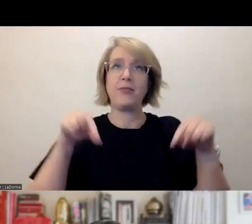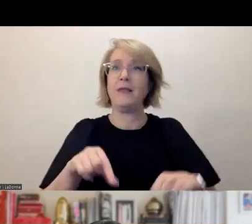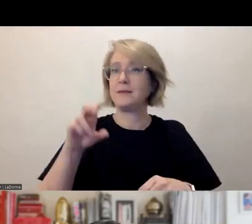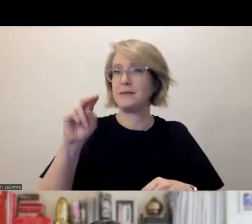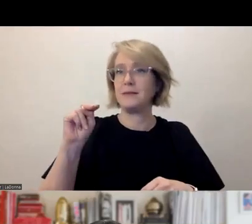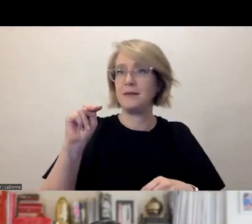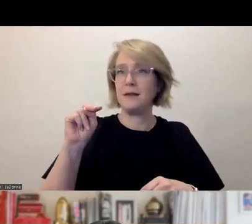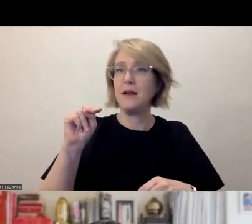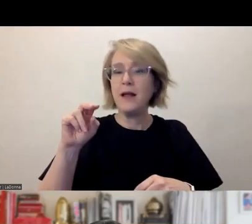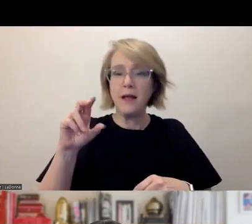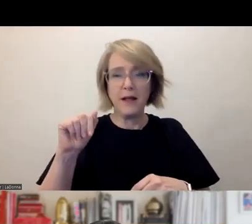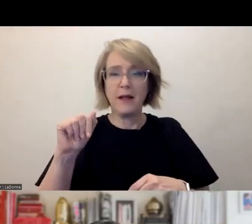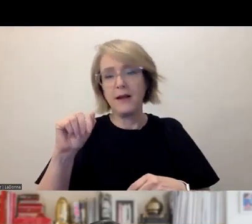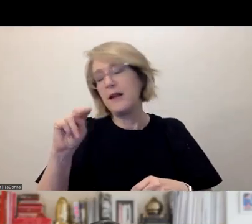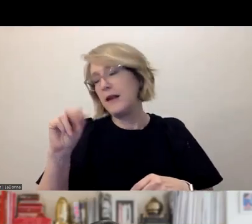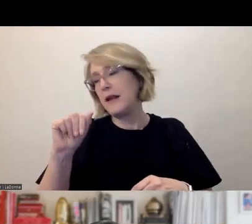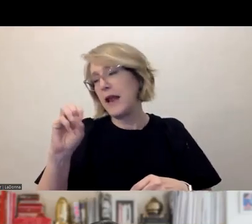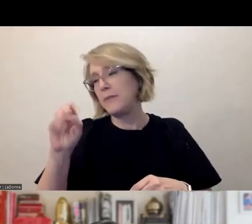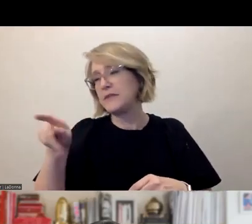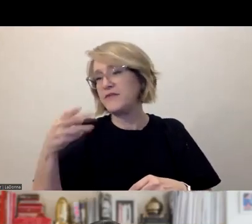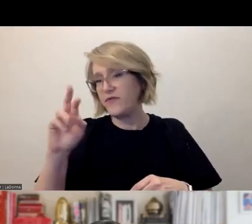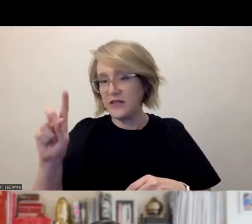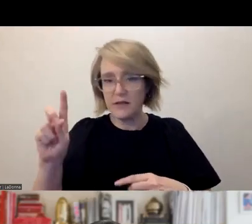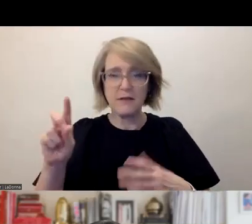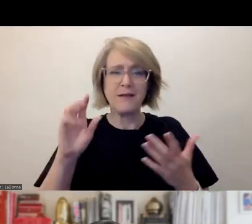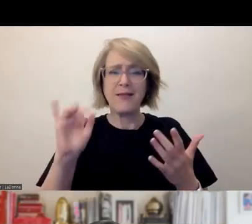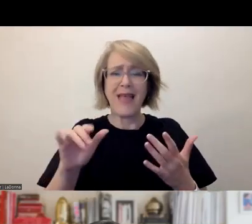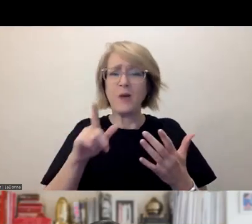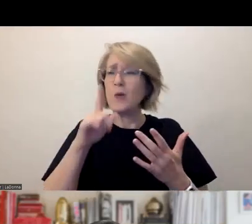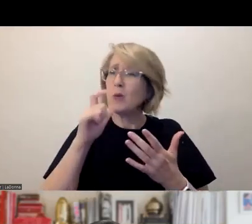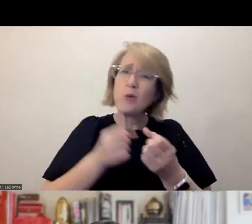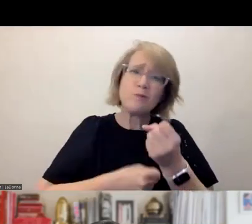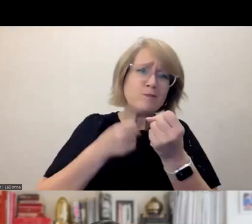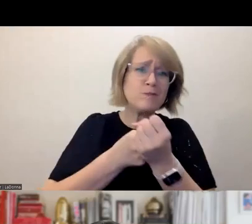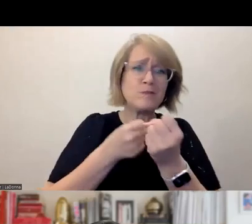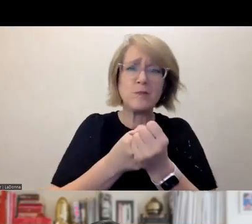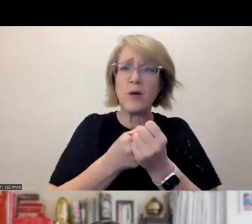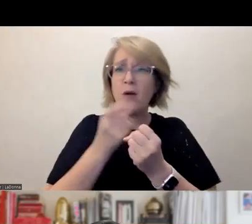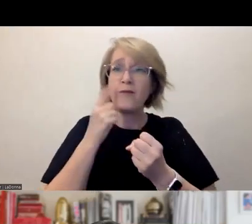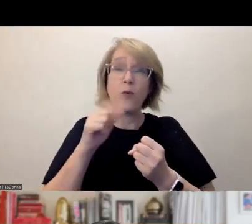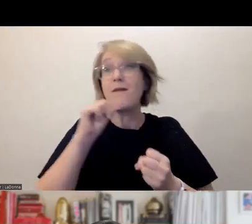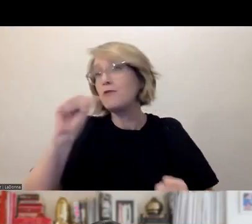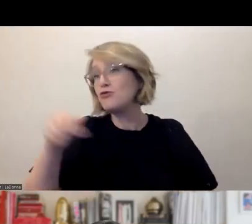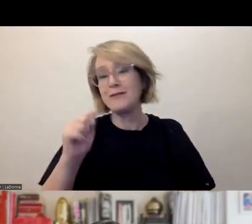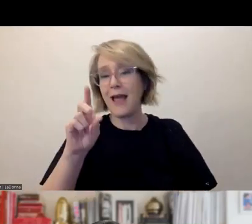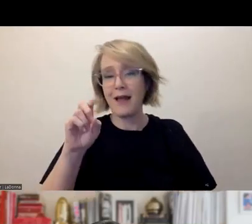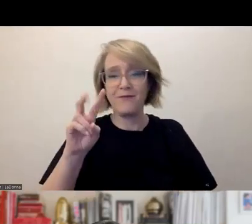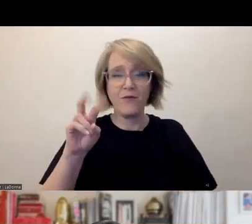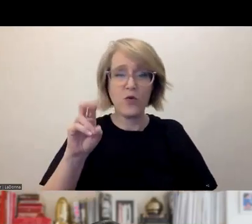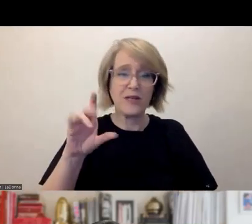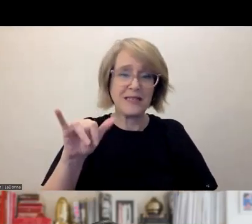wonderful job of advocacy on behalf of parity and also on behalf of so many other